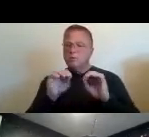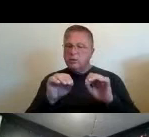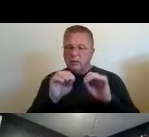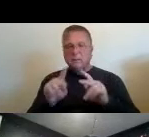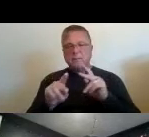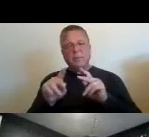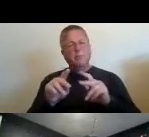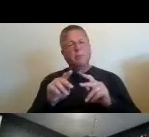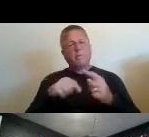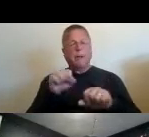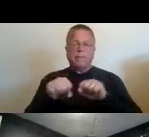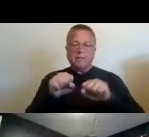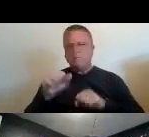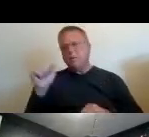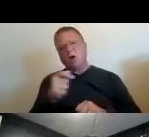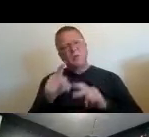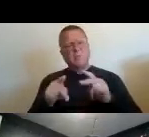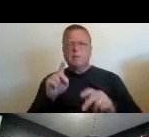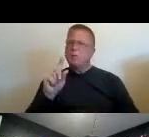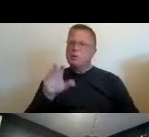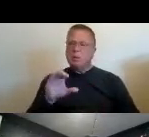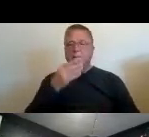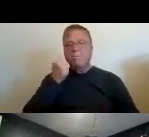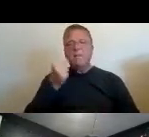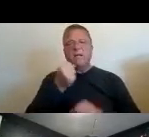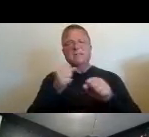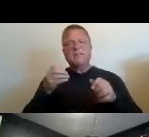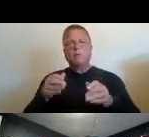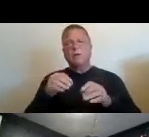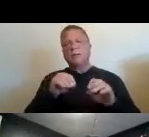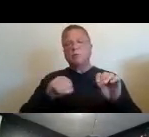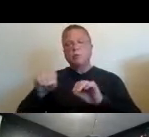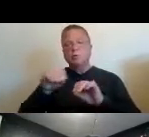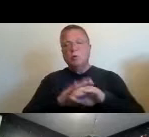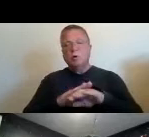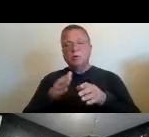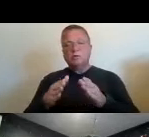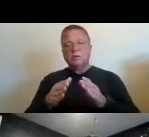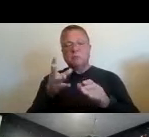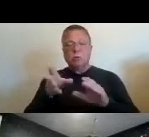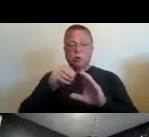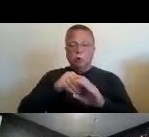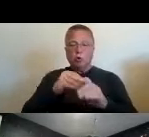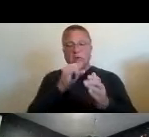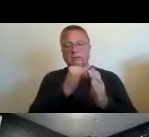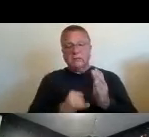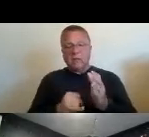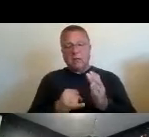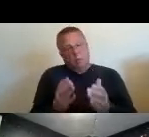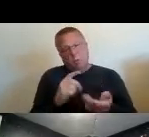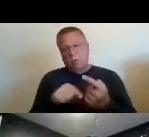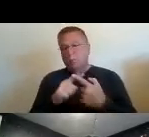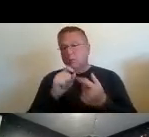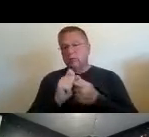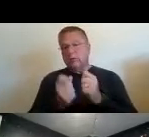the public about better and safer ways to move about our streets. It includes design. We're talking about changes to a roadway